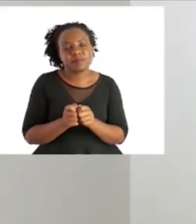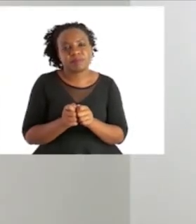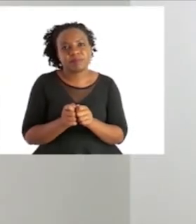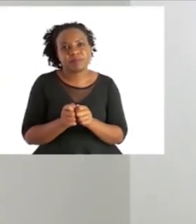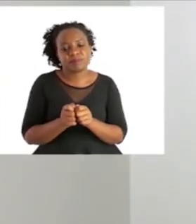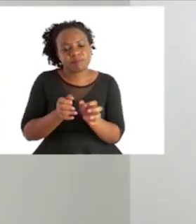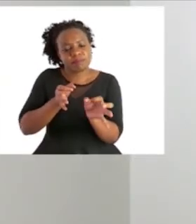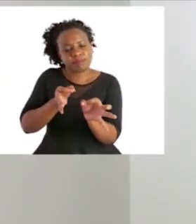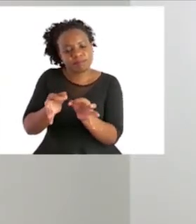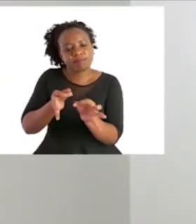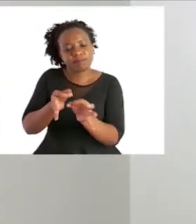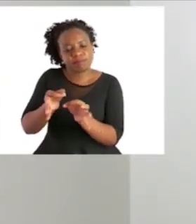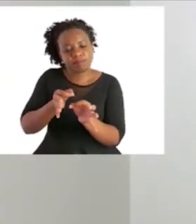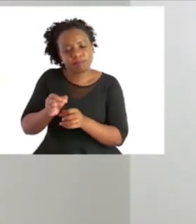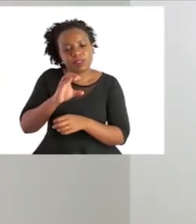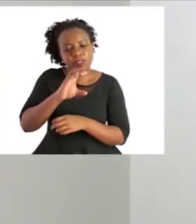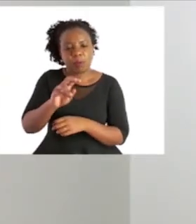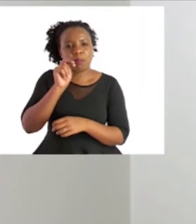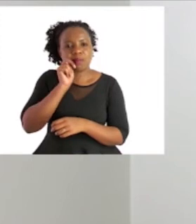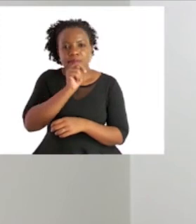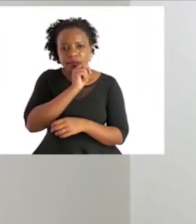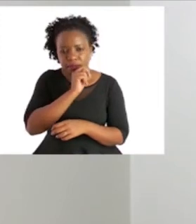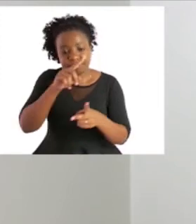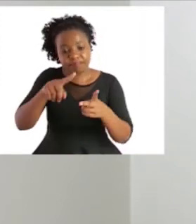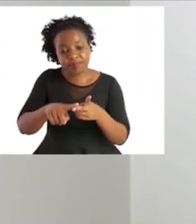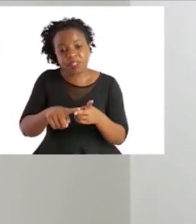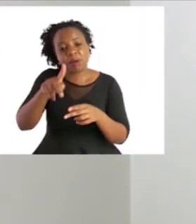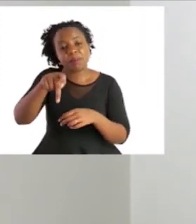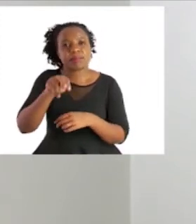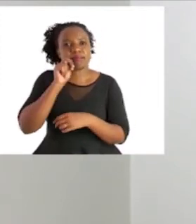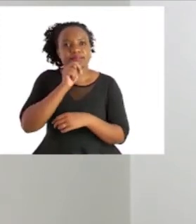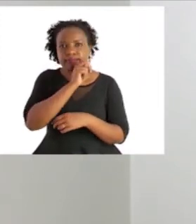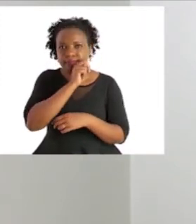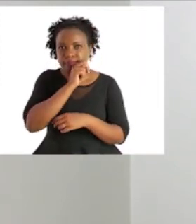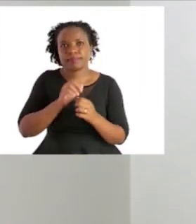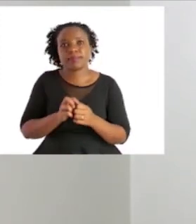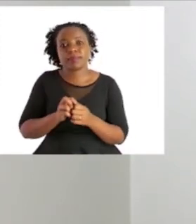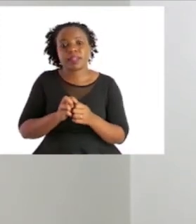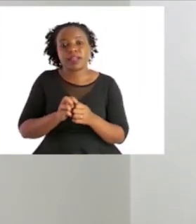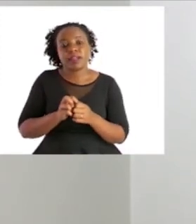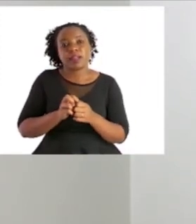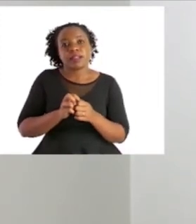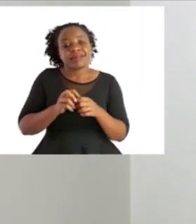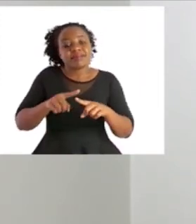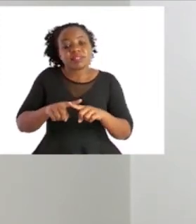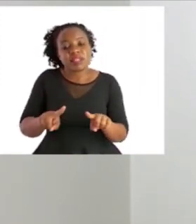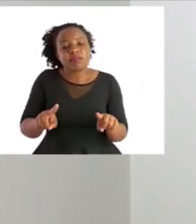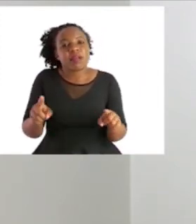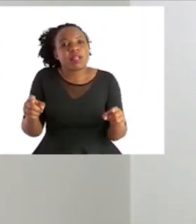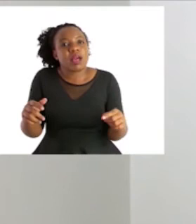I explained the common nouns and the proper nouns, and we said the difference